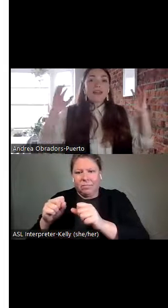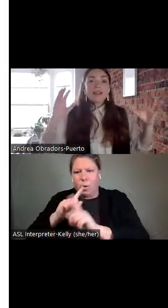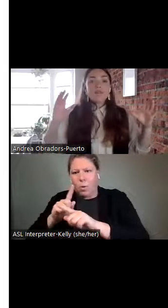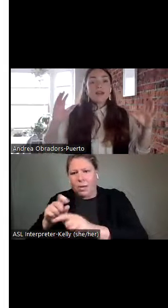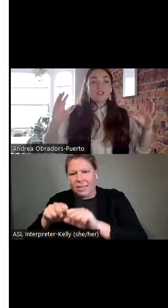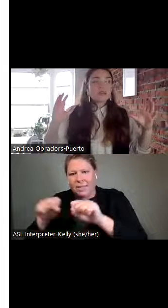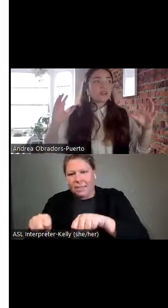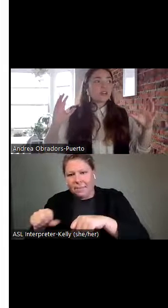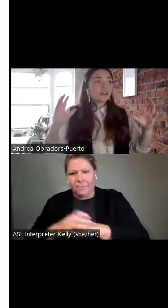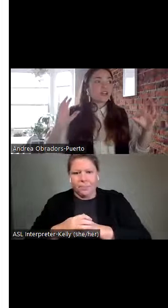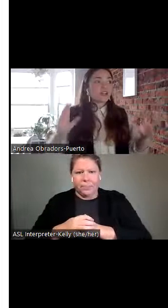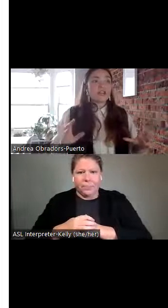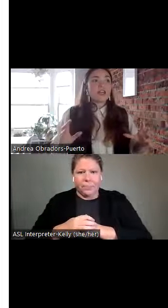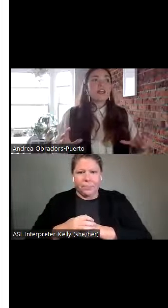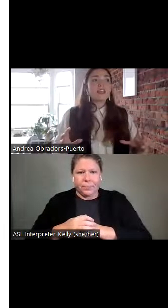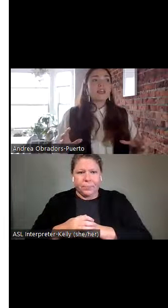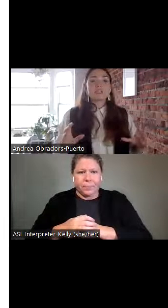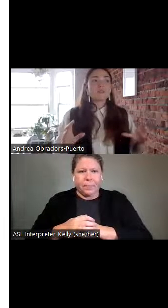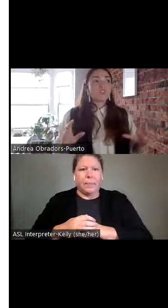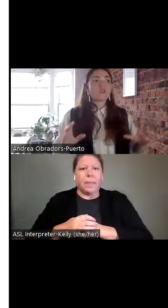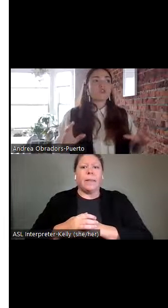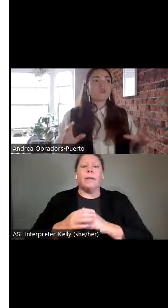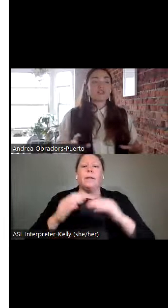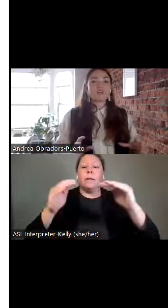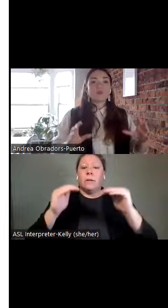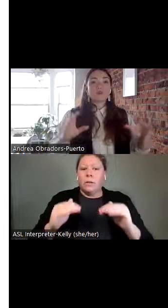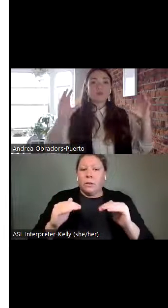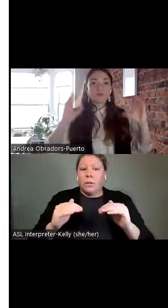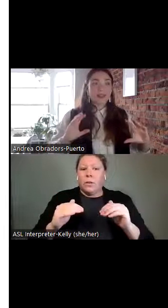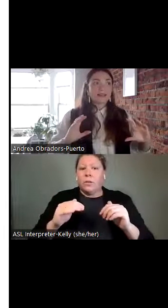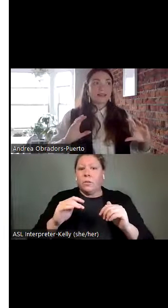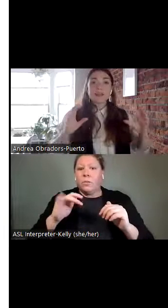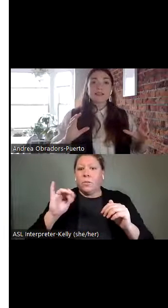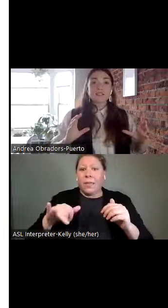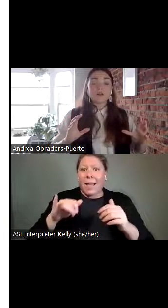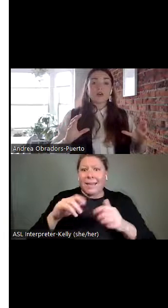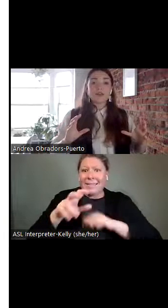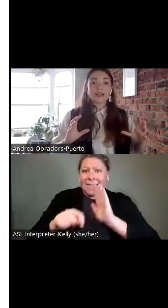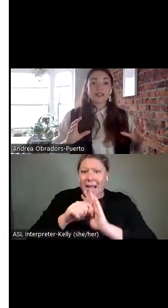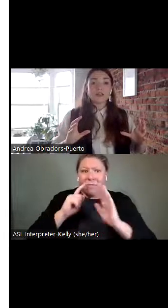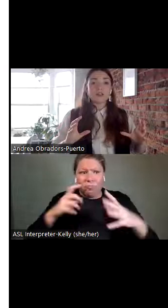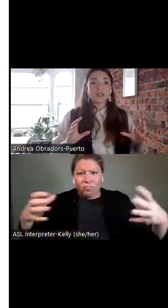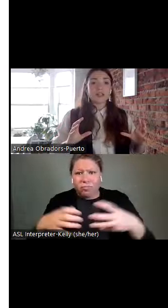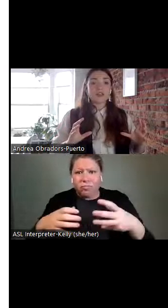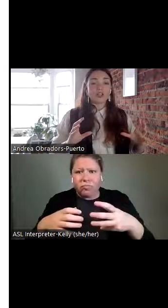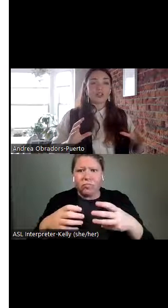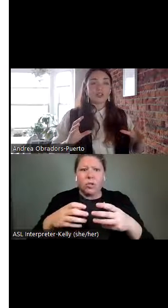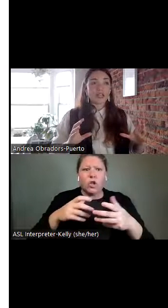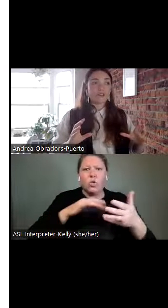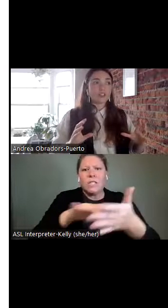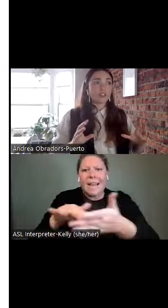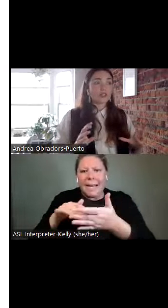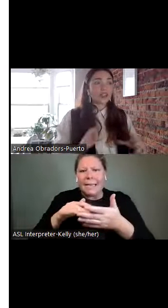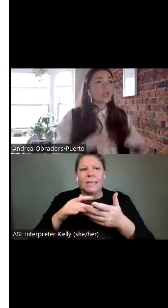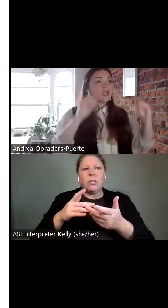So that gap that I was meaning earlier, it was a space for us to reflect and make sense of all the data collected during the